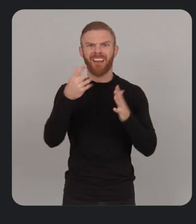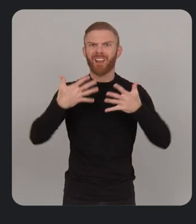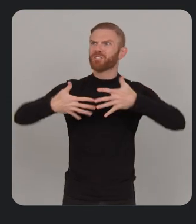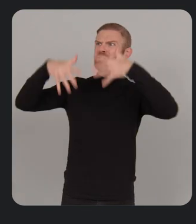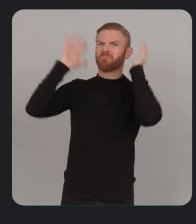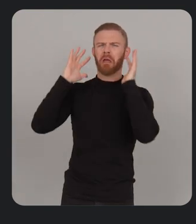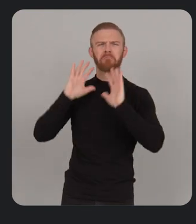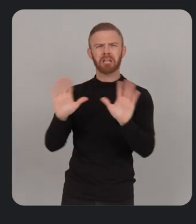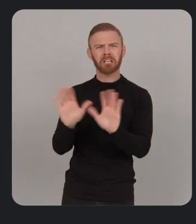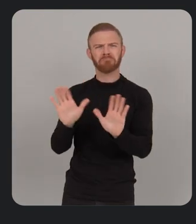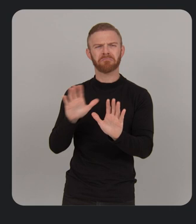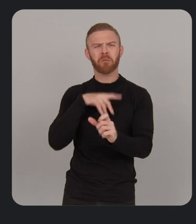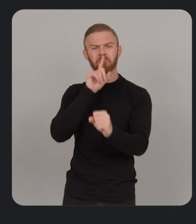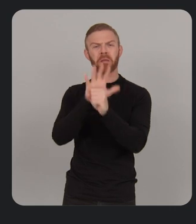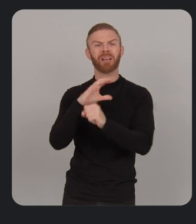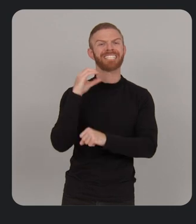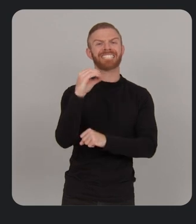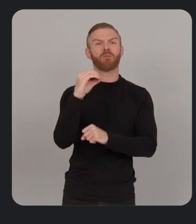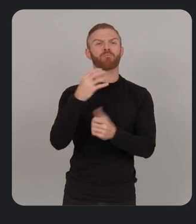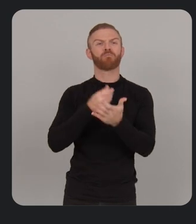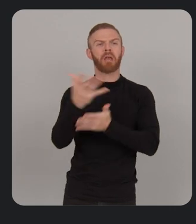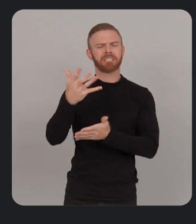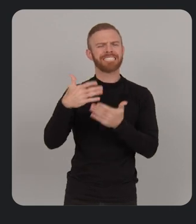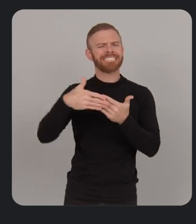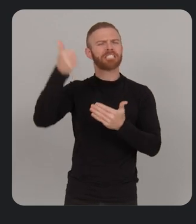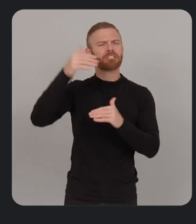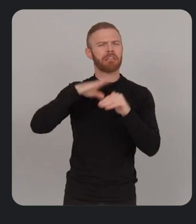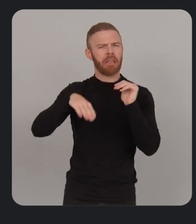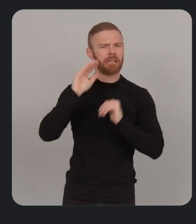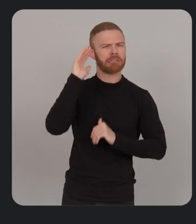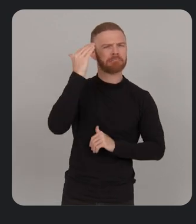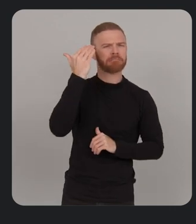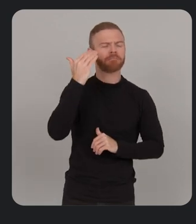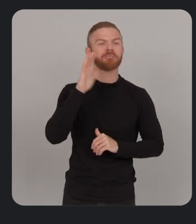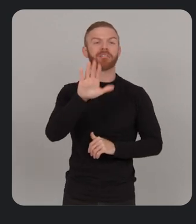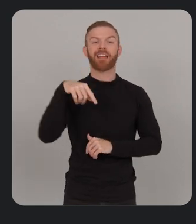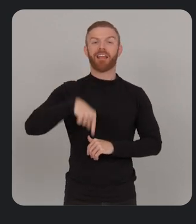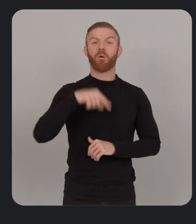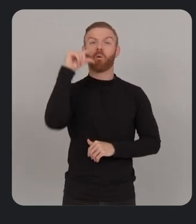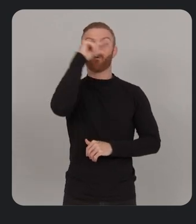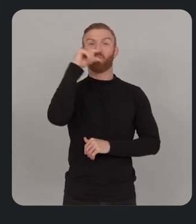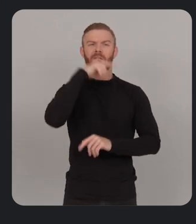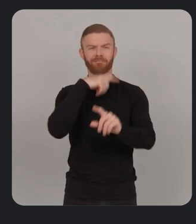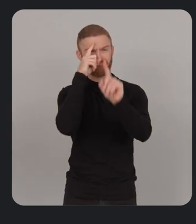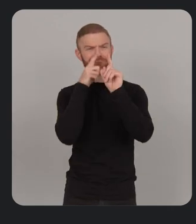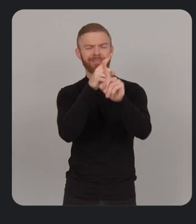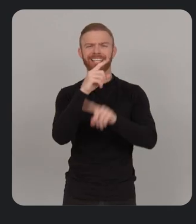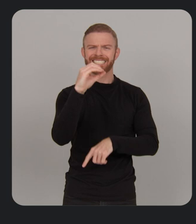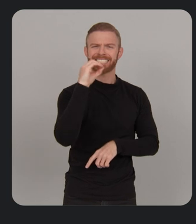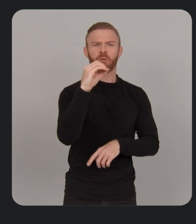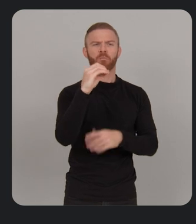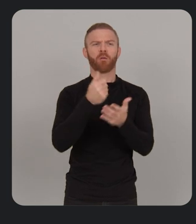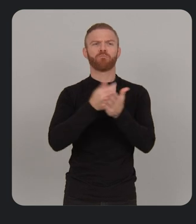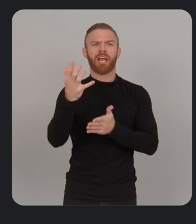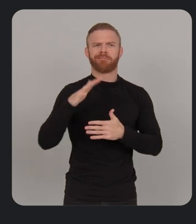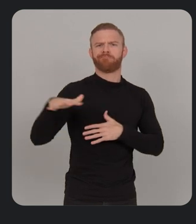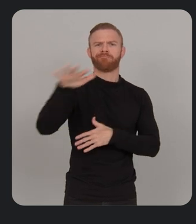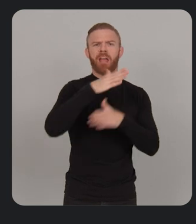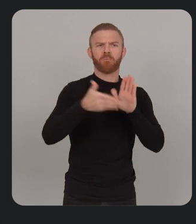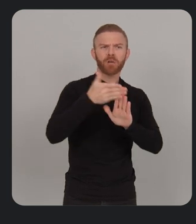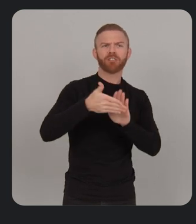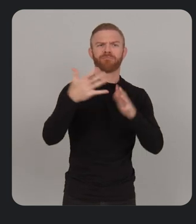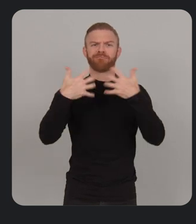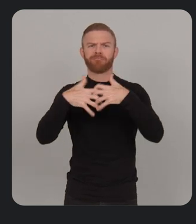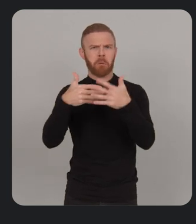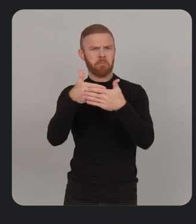overwhelmed i promise you going zero waste is a lot easier than it looks at google we aim to be net zero across our operations and value chain